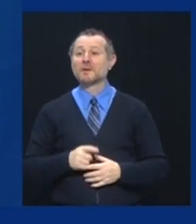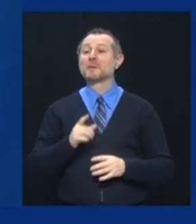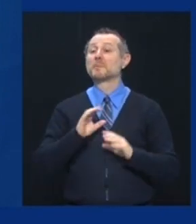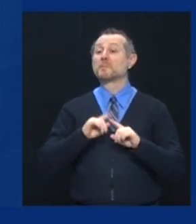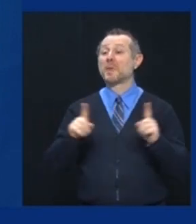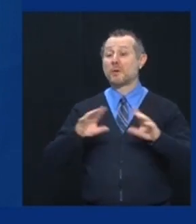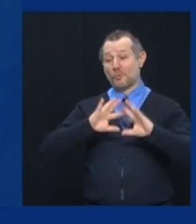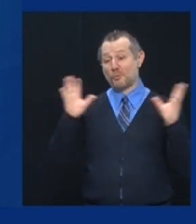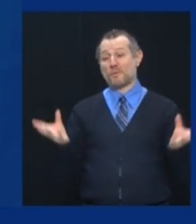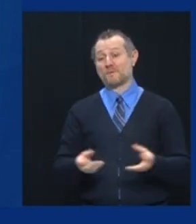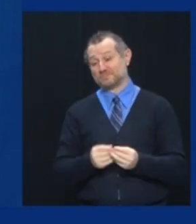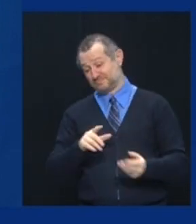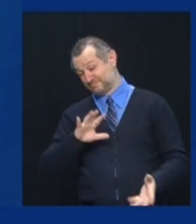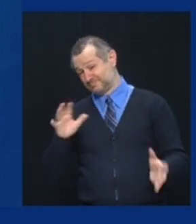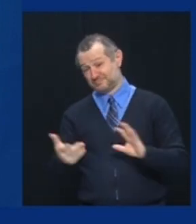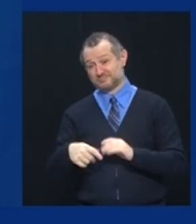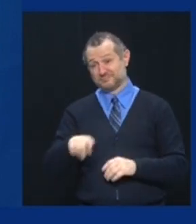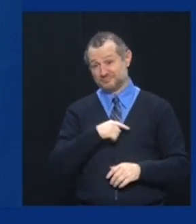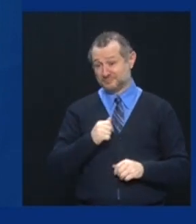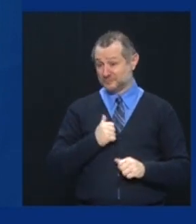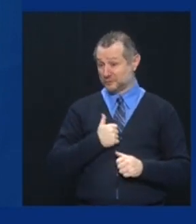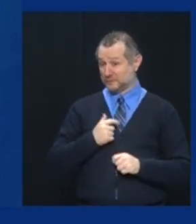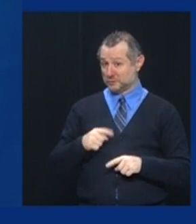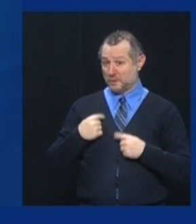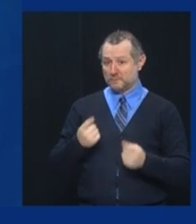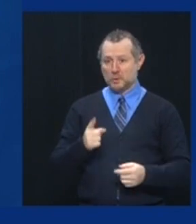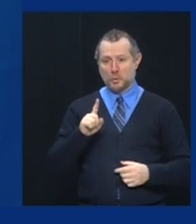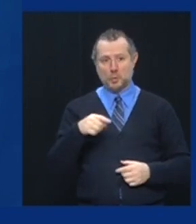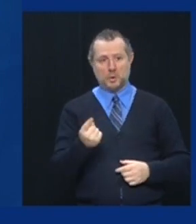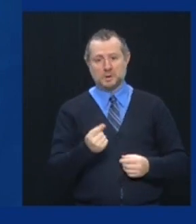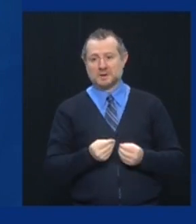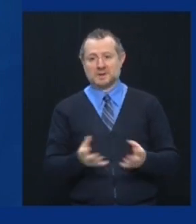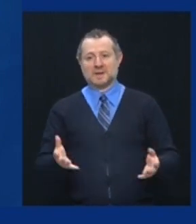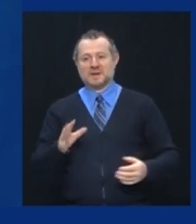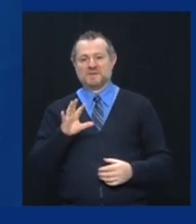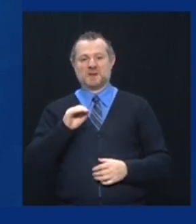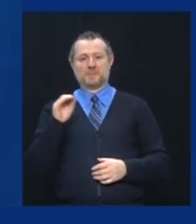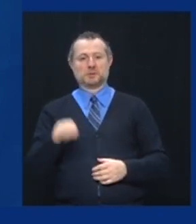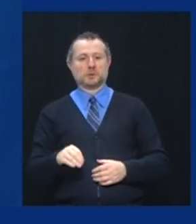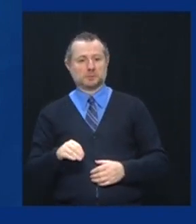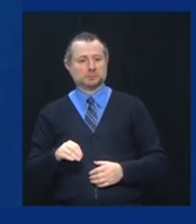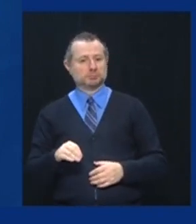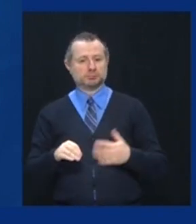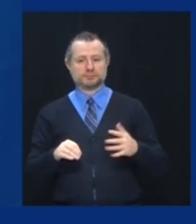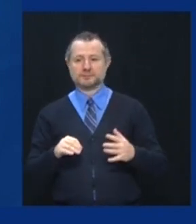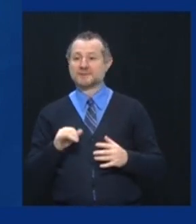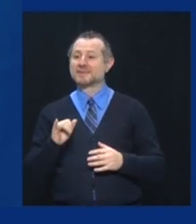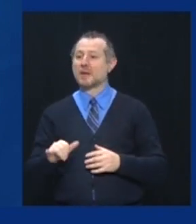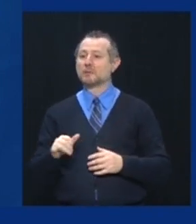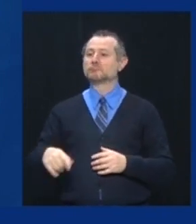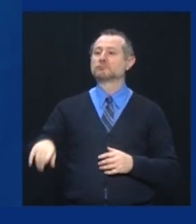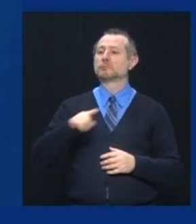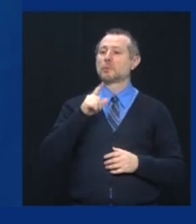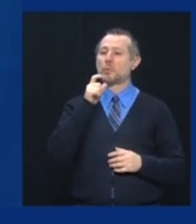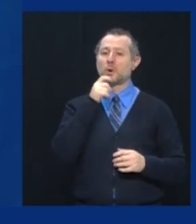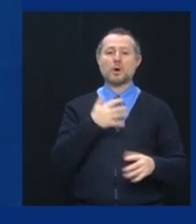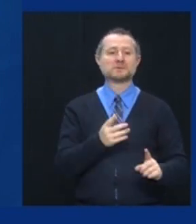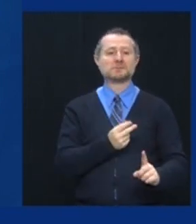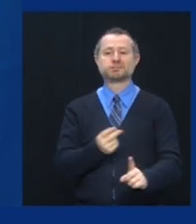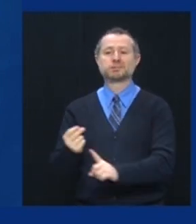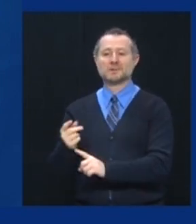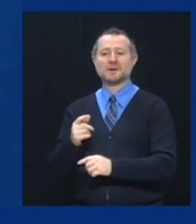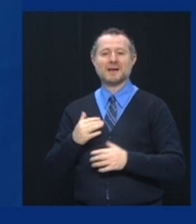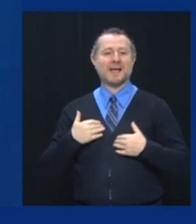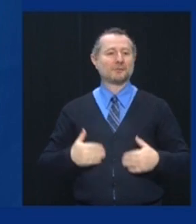only distributed half the vaccine necessary to do the healthcare workers. After